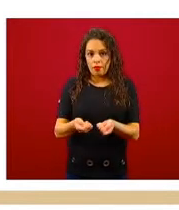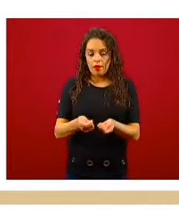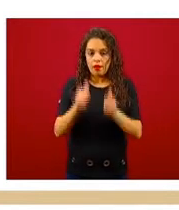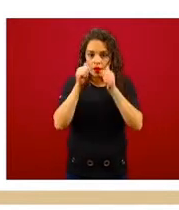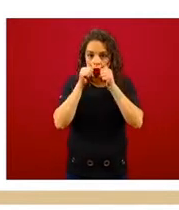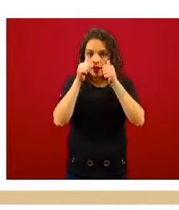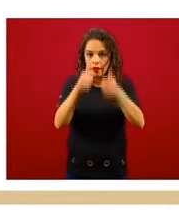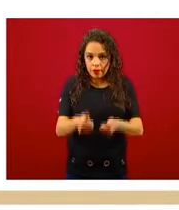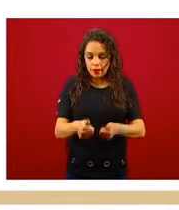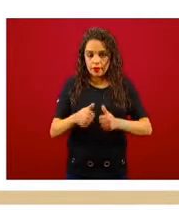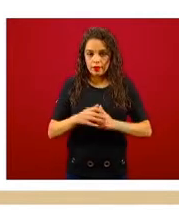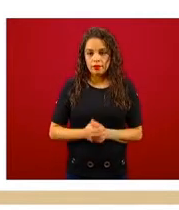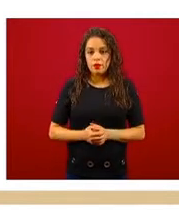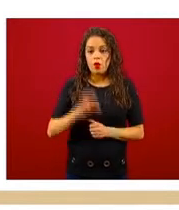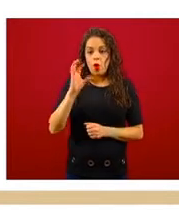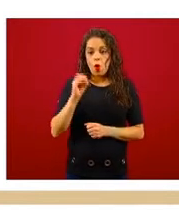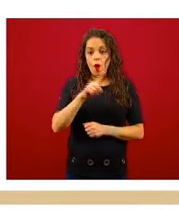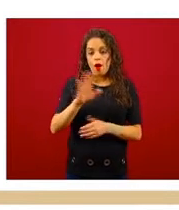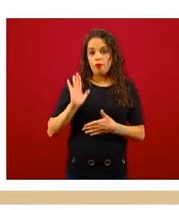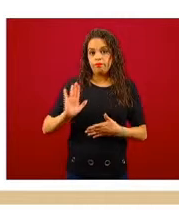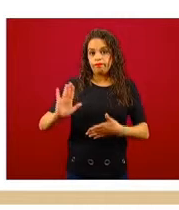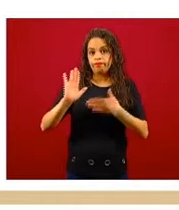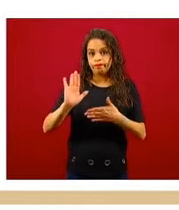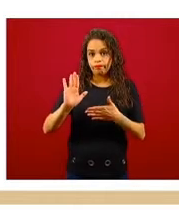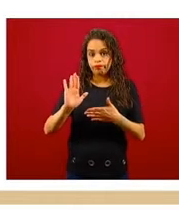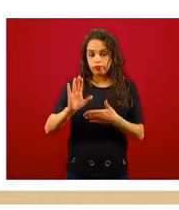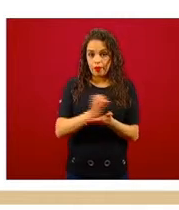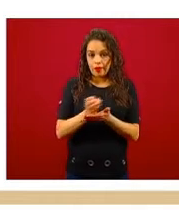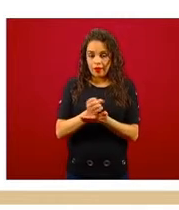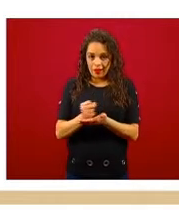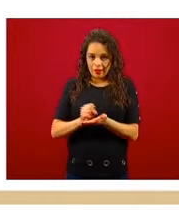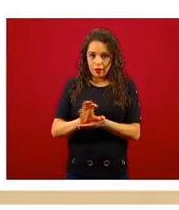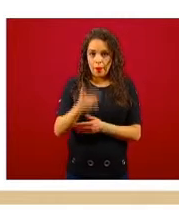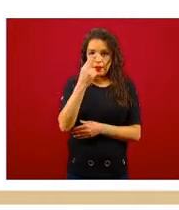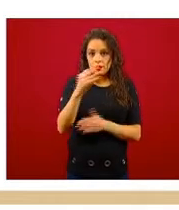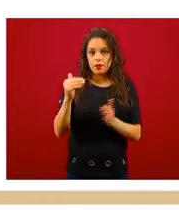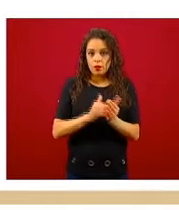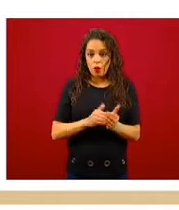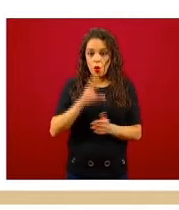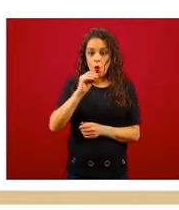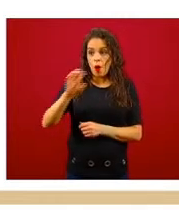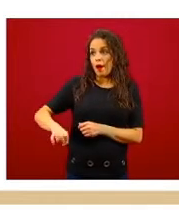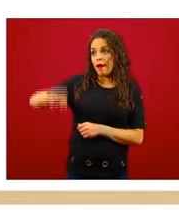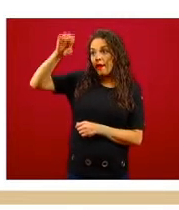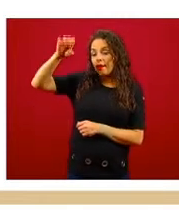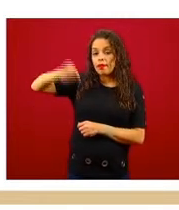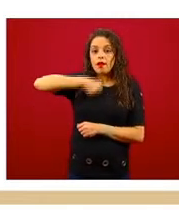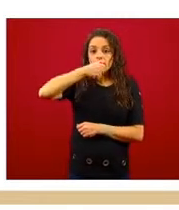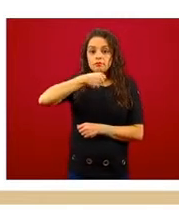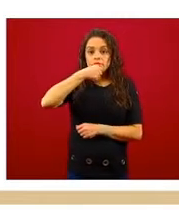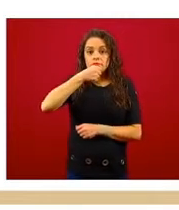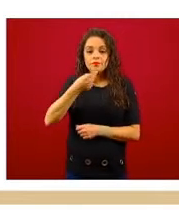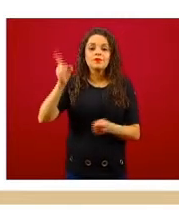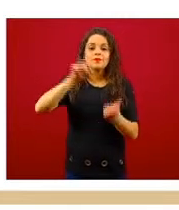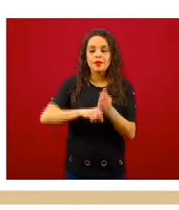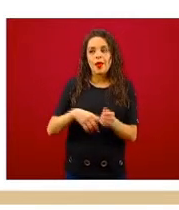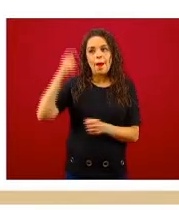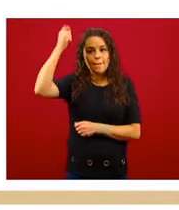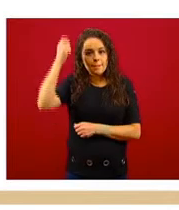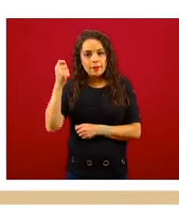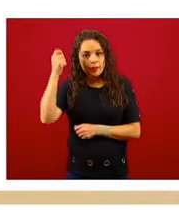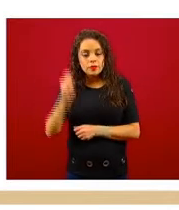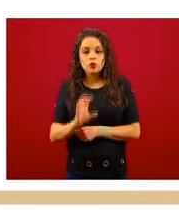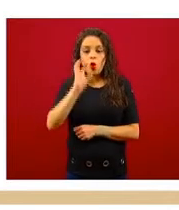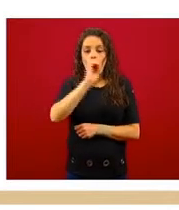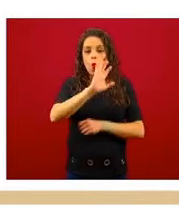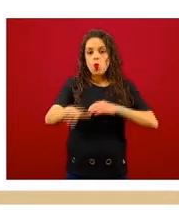attention. They'll be able to solicit credit. They will also receive insurance for